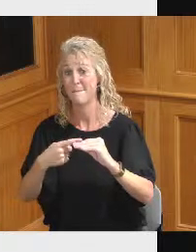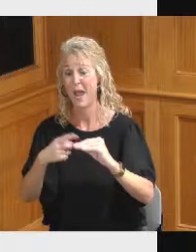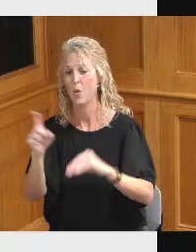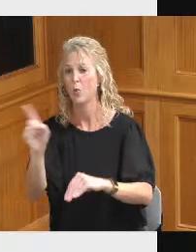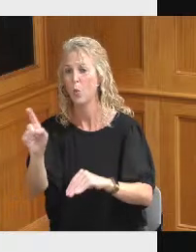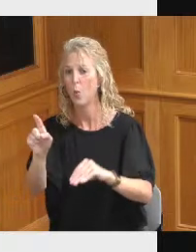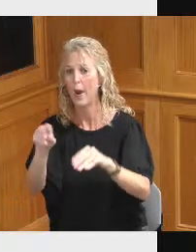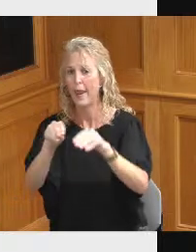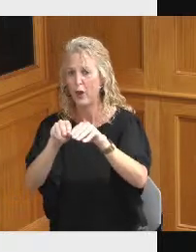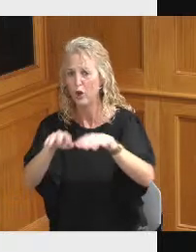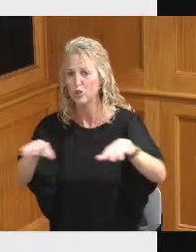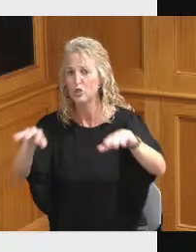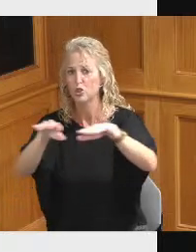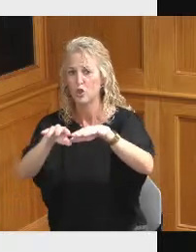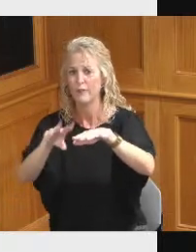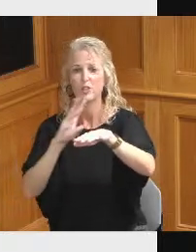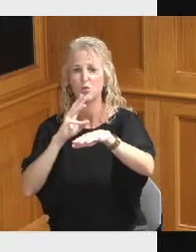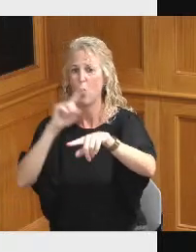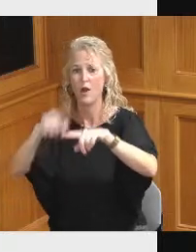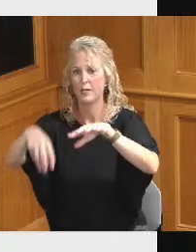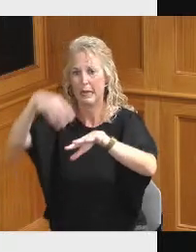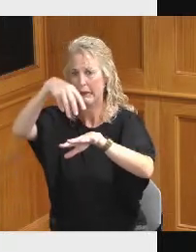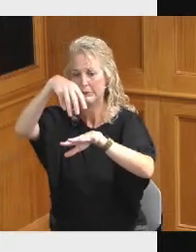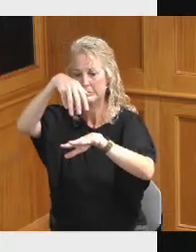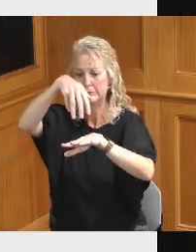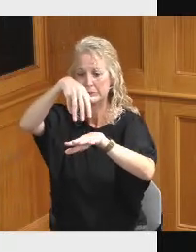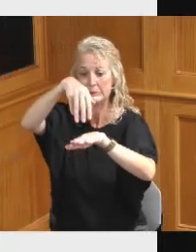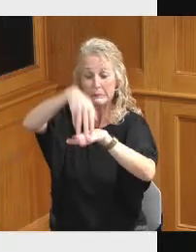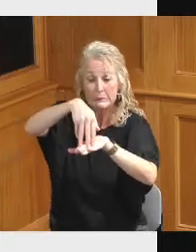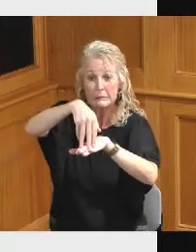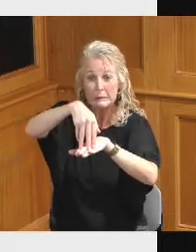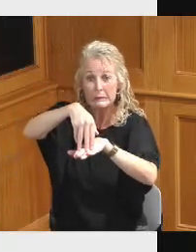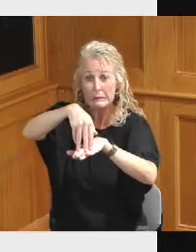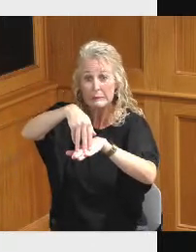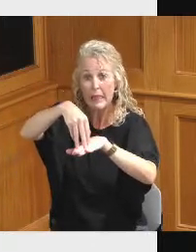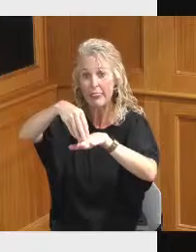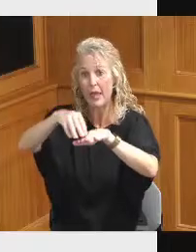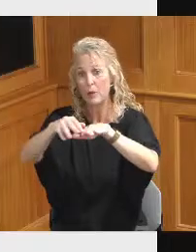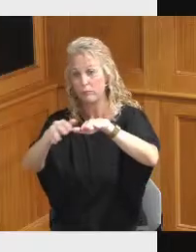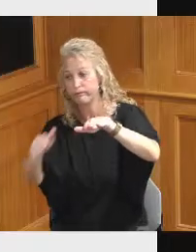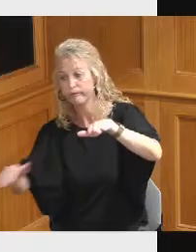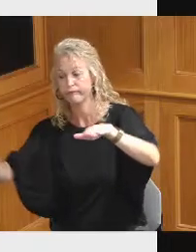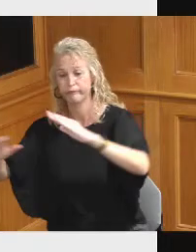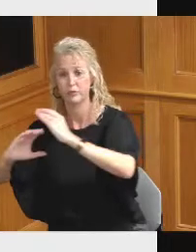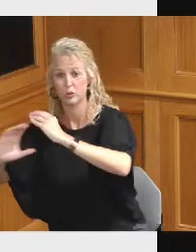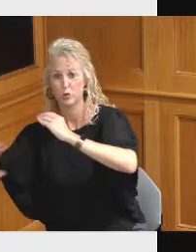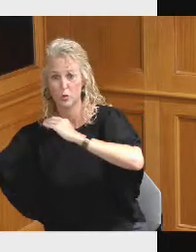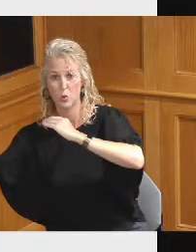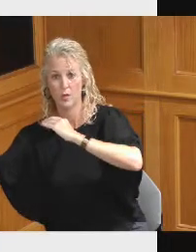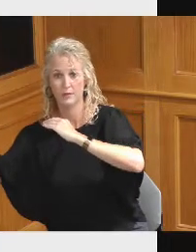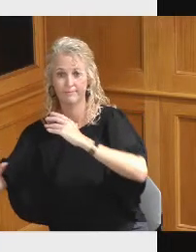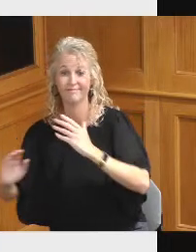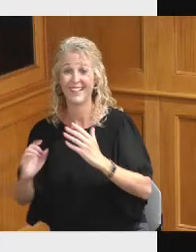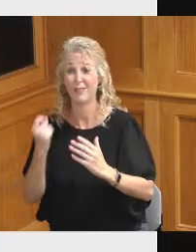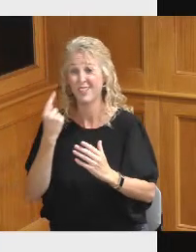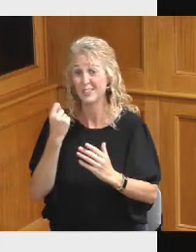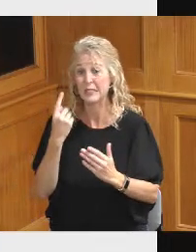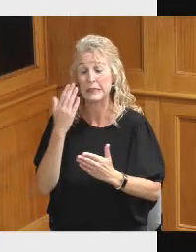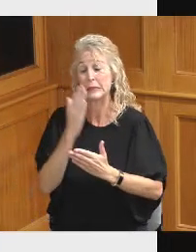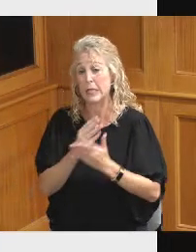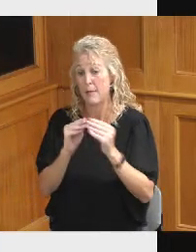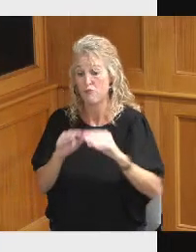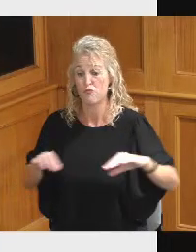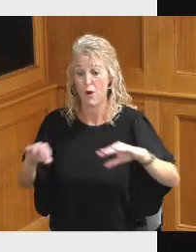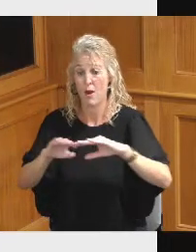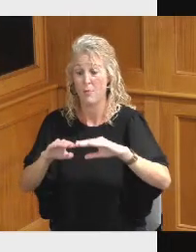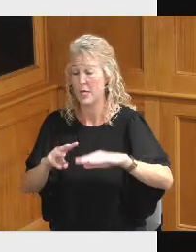lead to runoff that may end up in our system. And I'll say may end up in our system because there's properties where it doesn't,